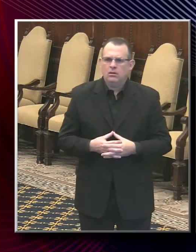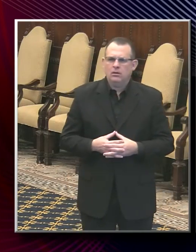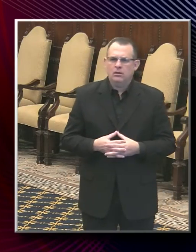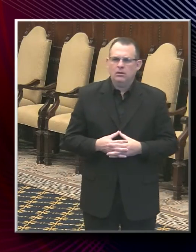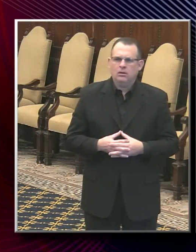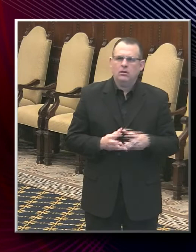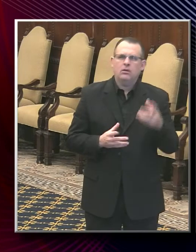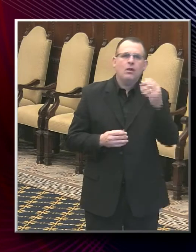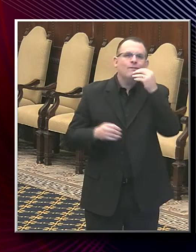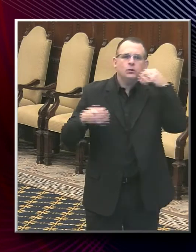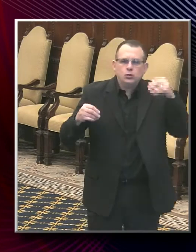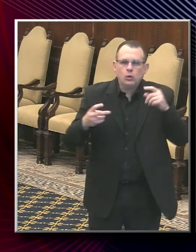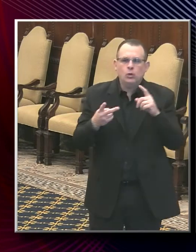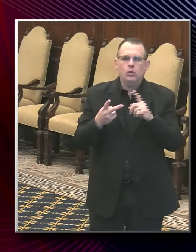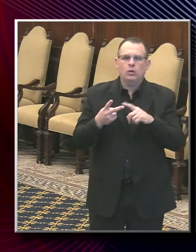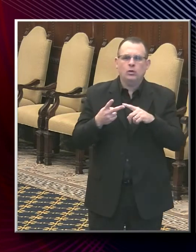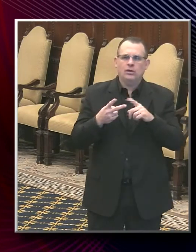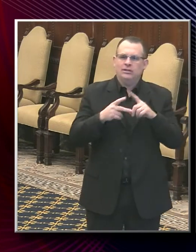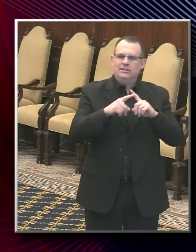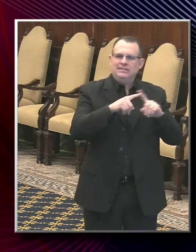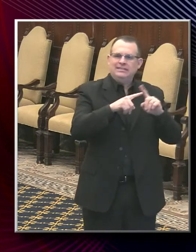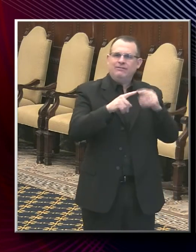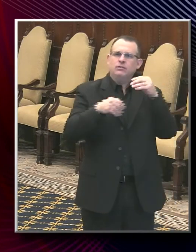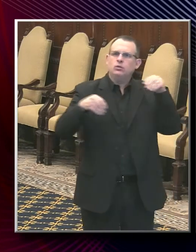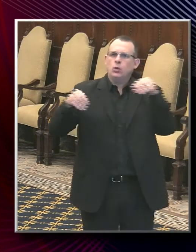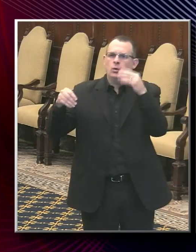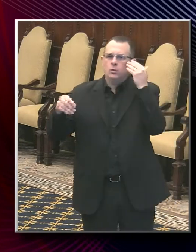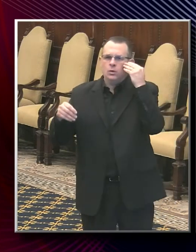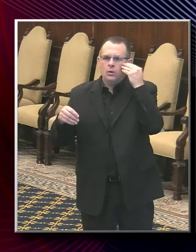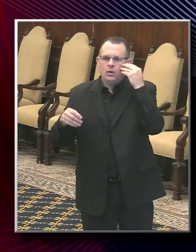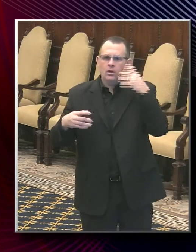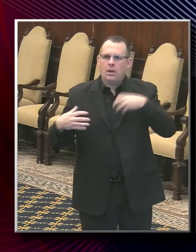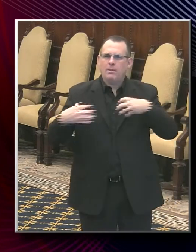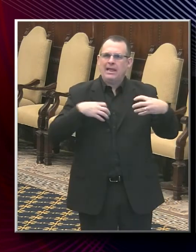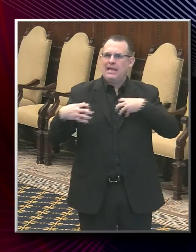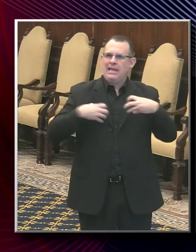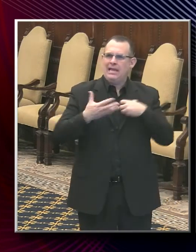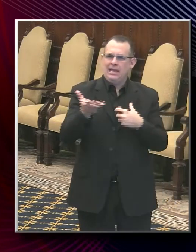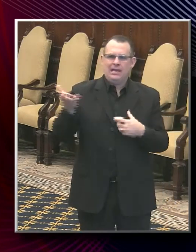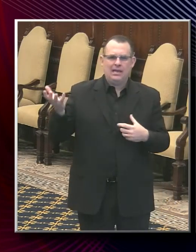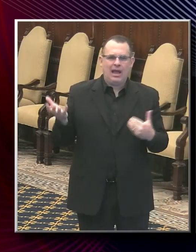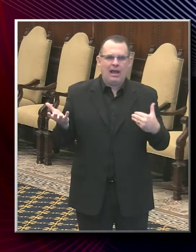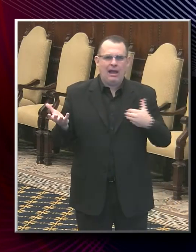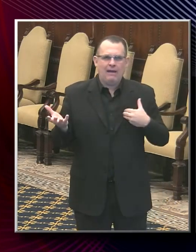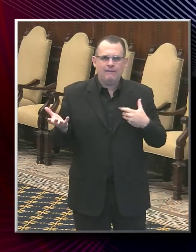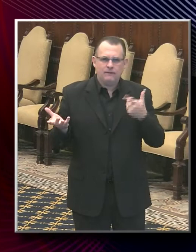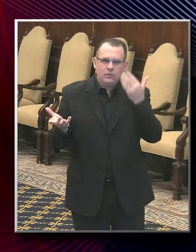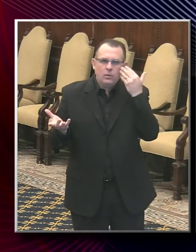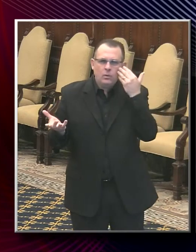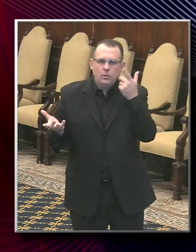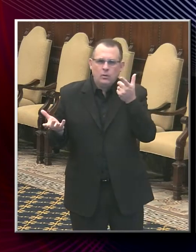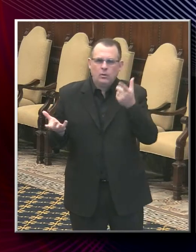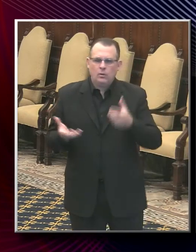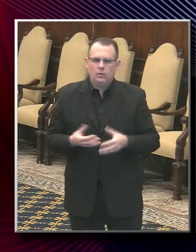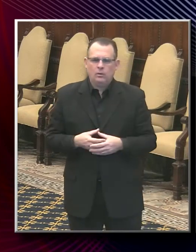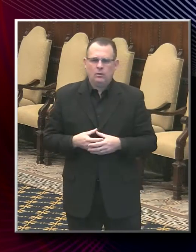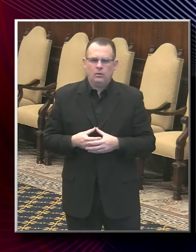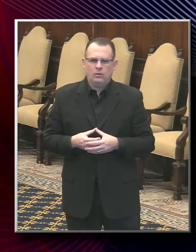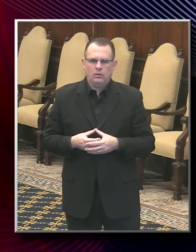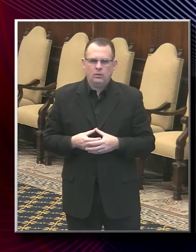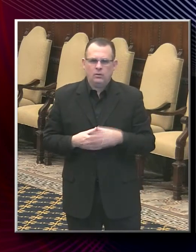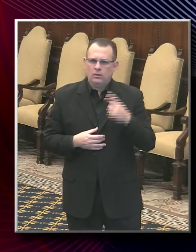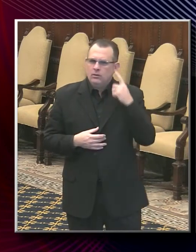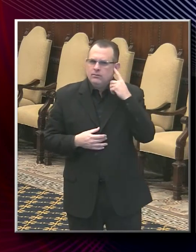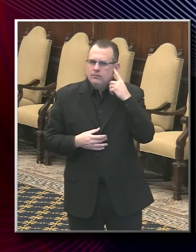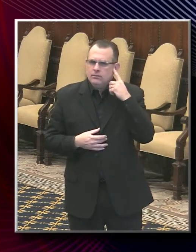stores, different stores. We're getting a lot of complaints about that. Hemos recibido que trabajadores en bodegas y en tiendas de